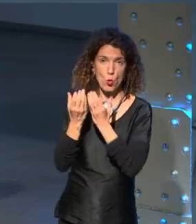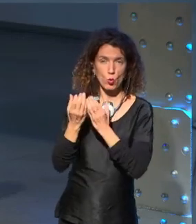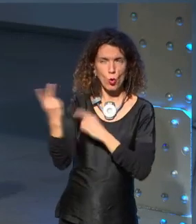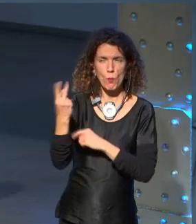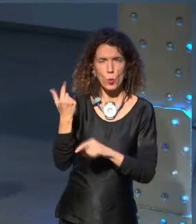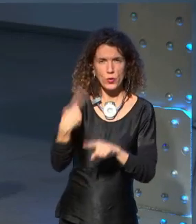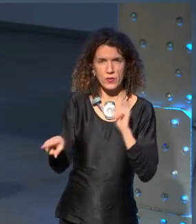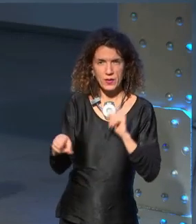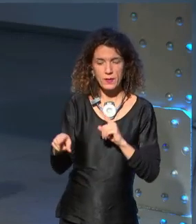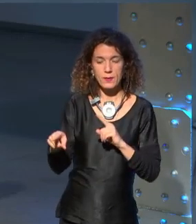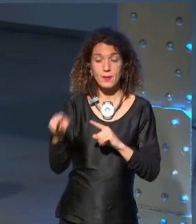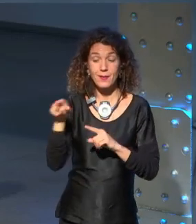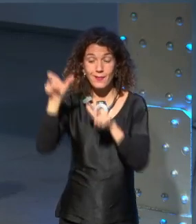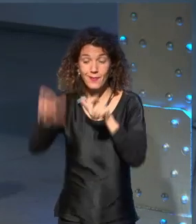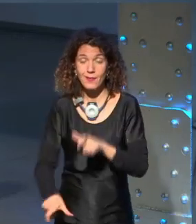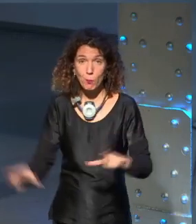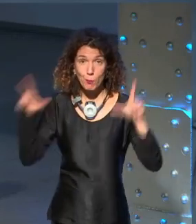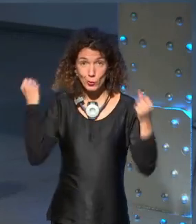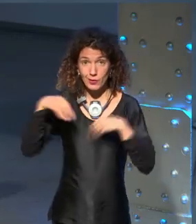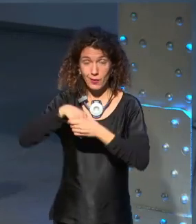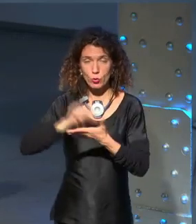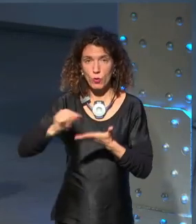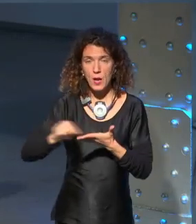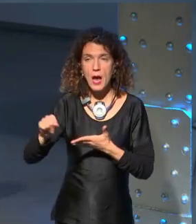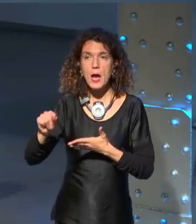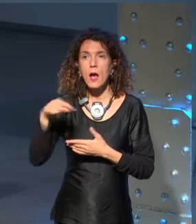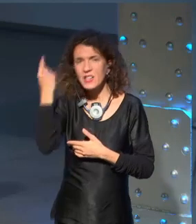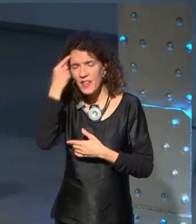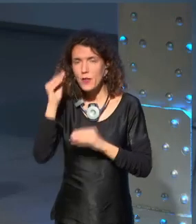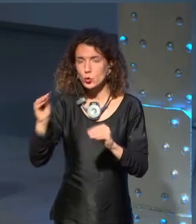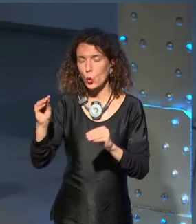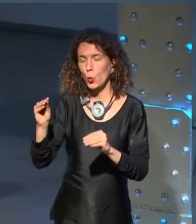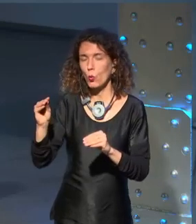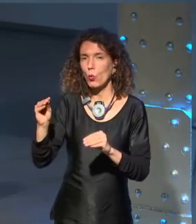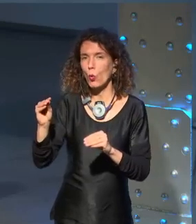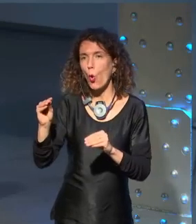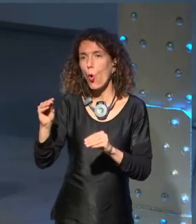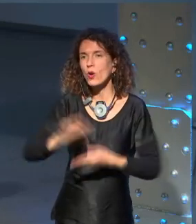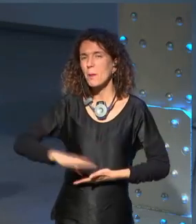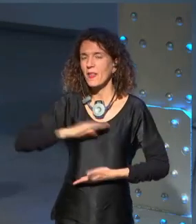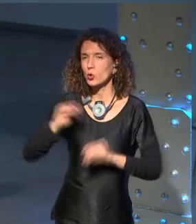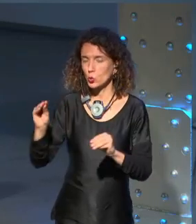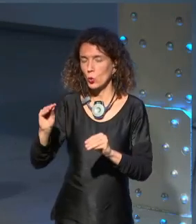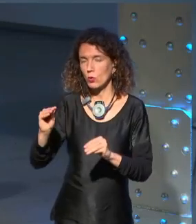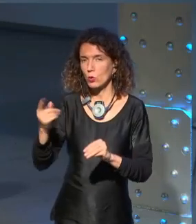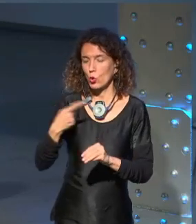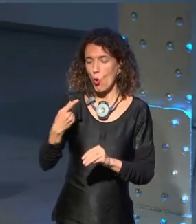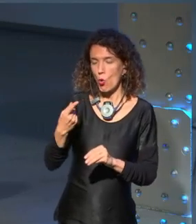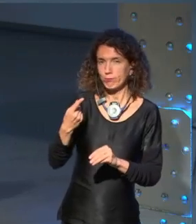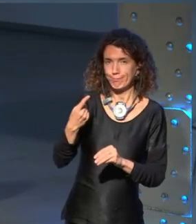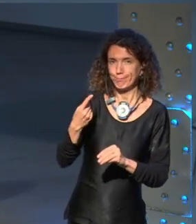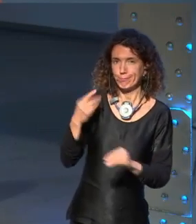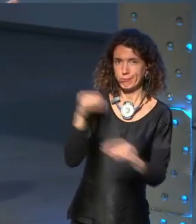other qualities that I don't have. First of all, he's a police officer, and I could never be a police